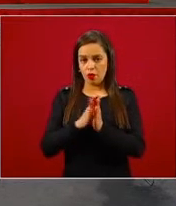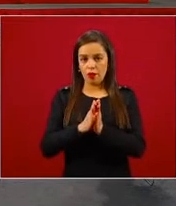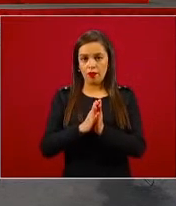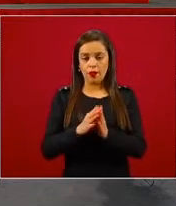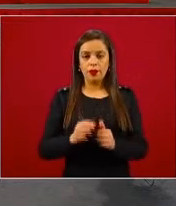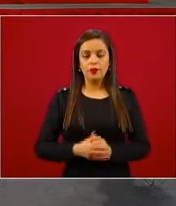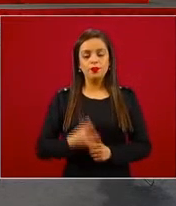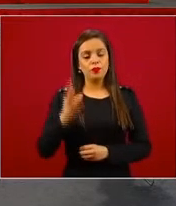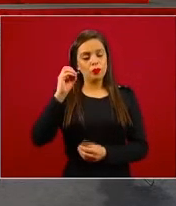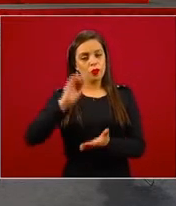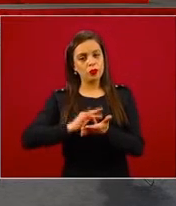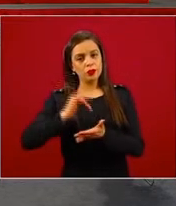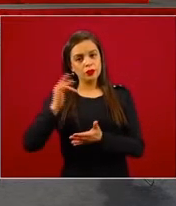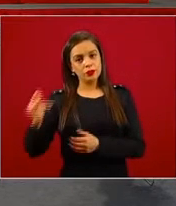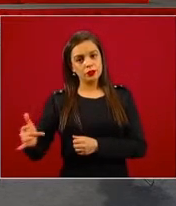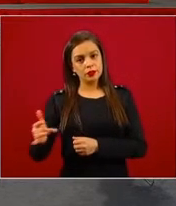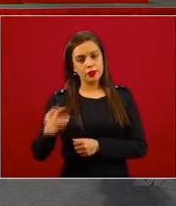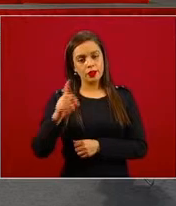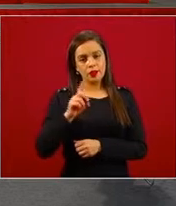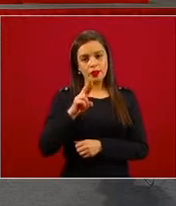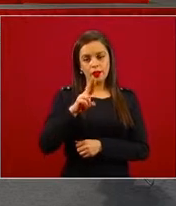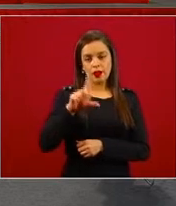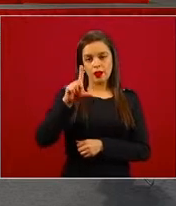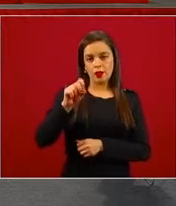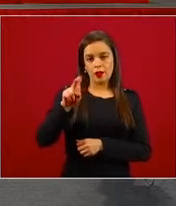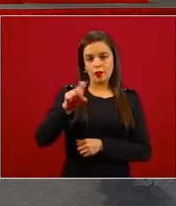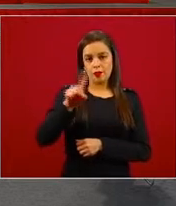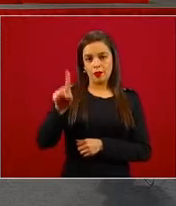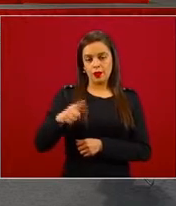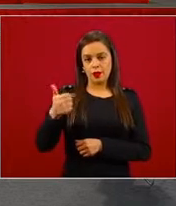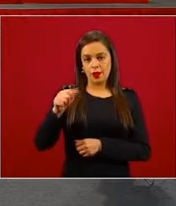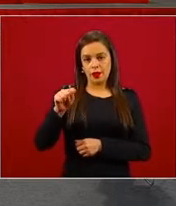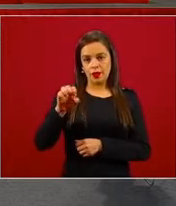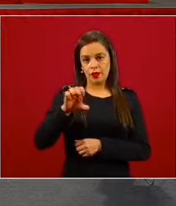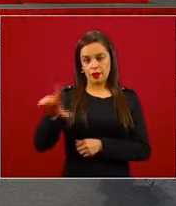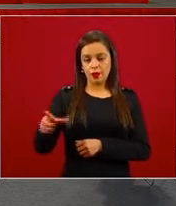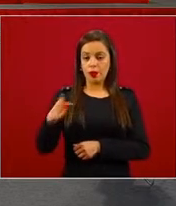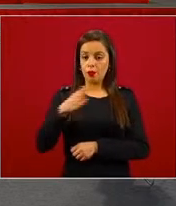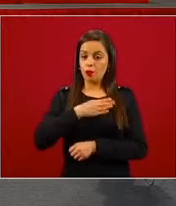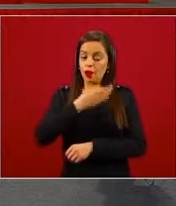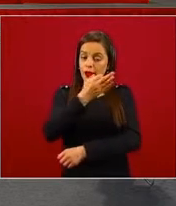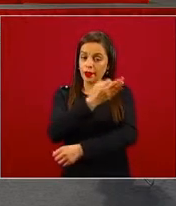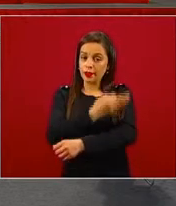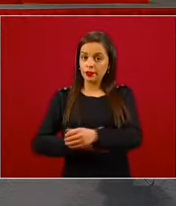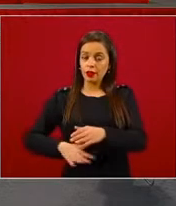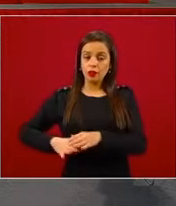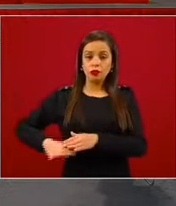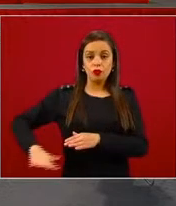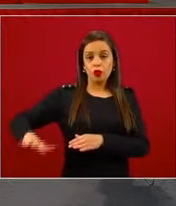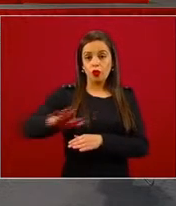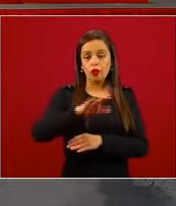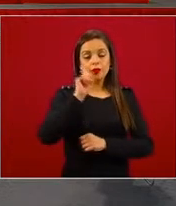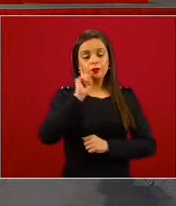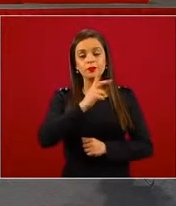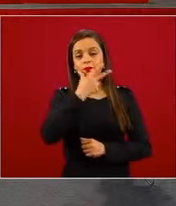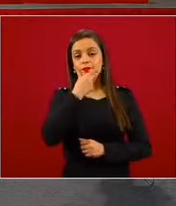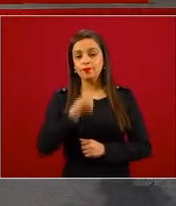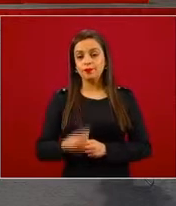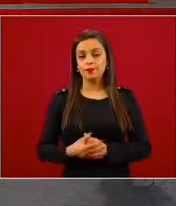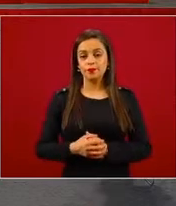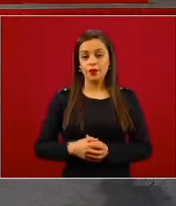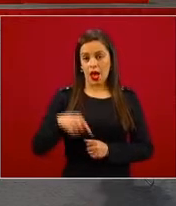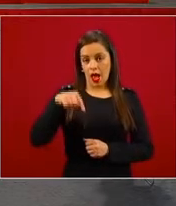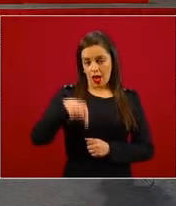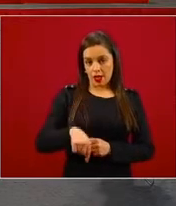Muchas gracias, please. doctor López Gatell. En esta ocasión, muy buenas Thank you, tardes, doctor. tengan todas y Good evening todos to you all. aquí